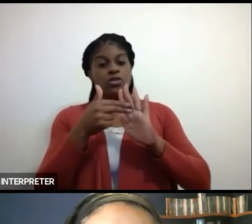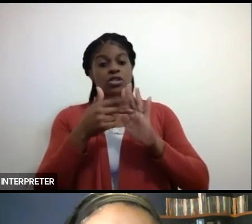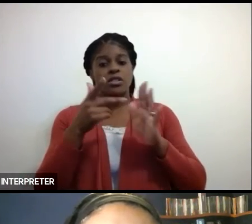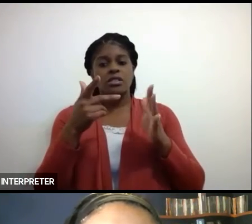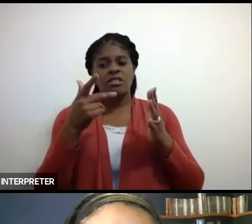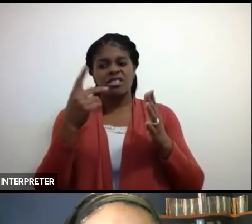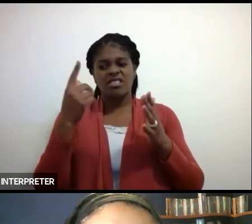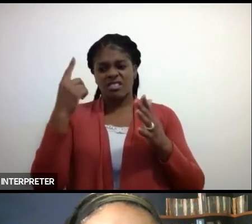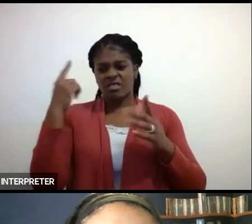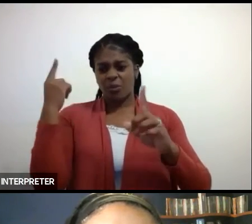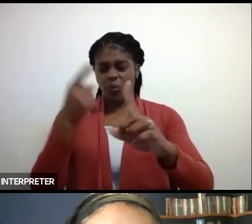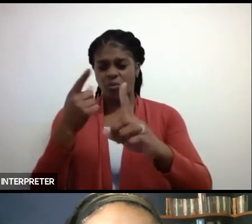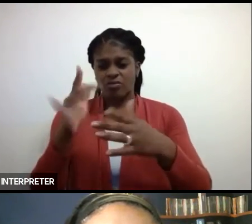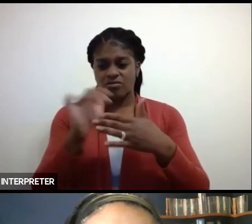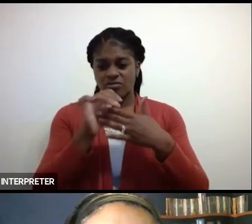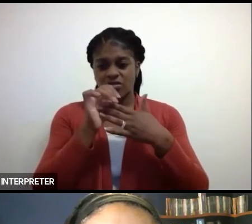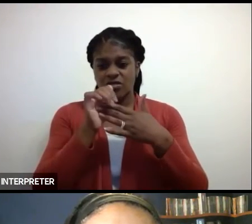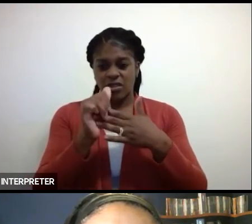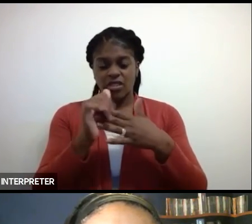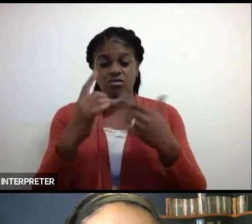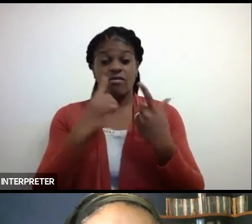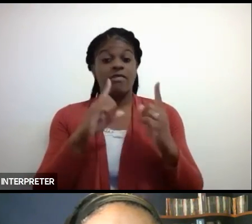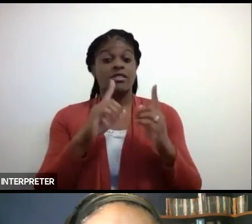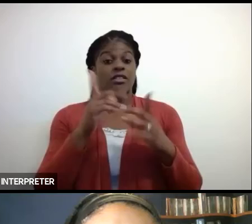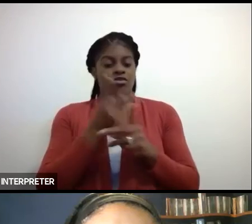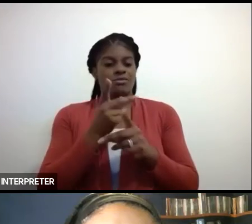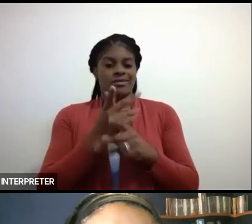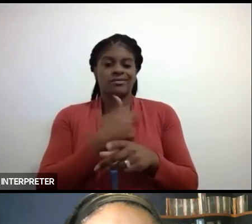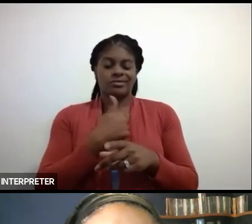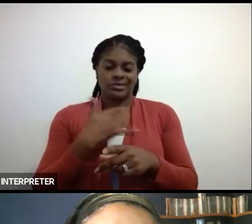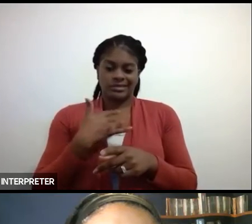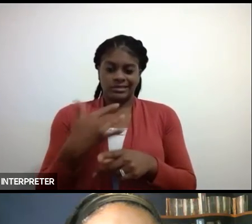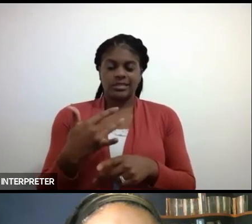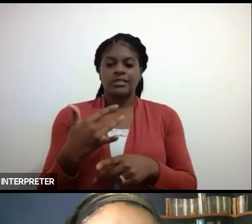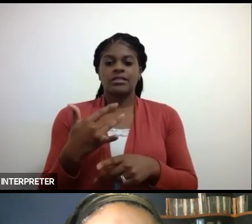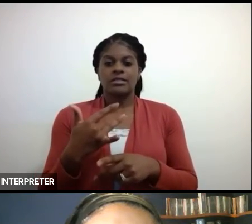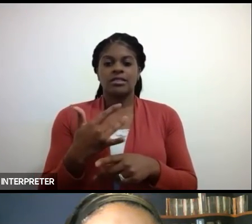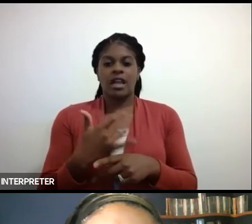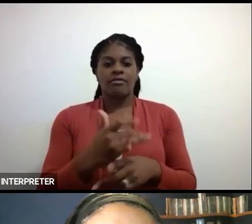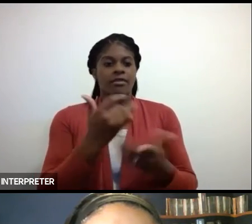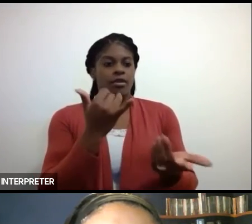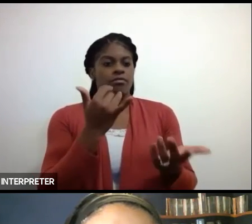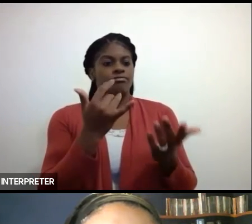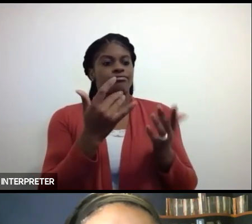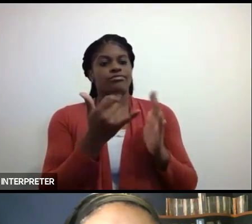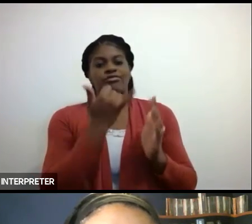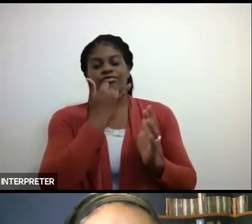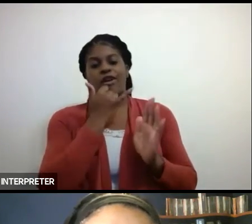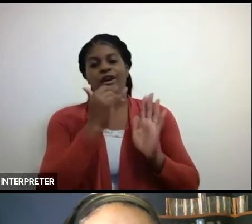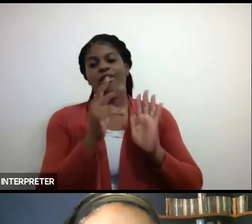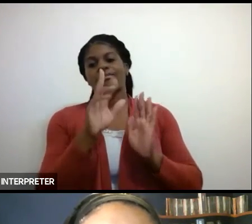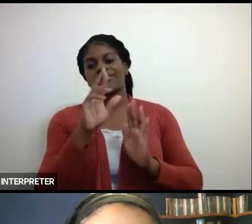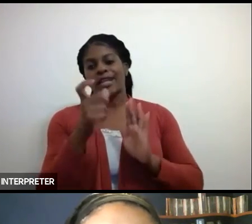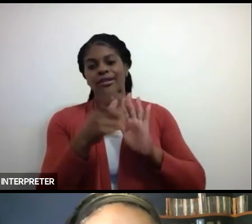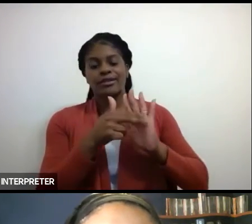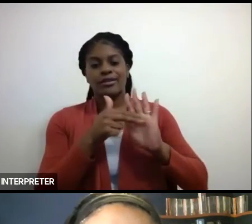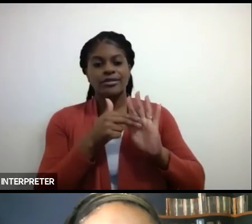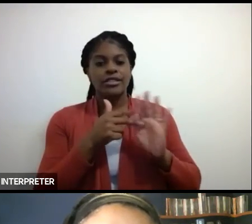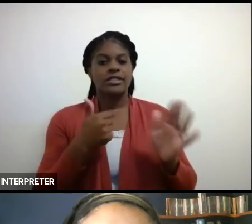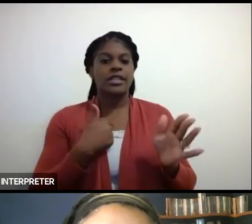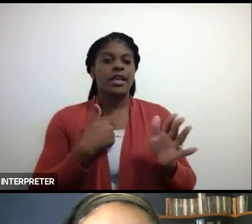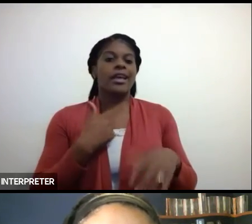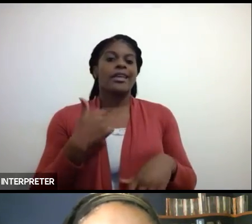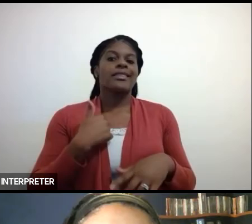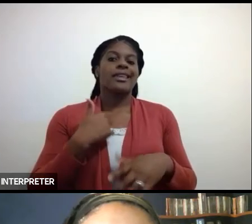to effective treatment, we often get wrong diagnosis, again, leading to less accurate